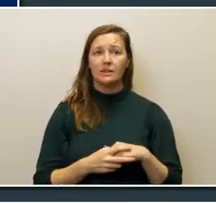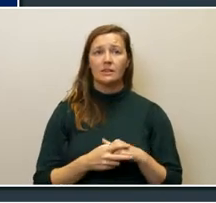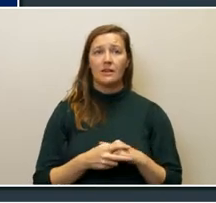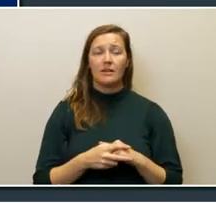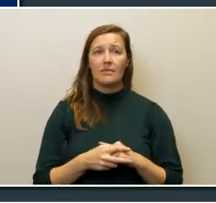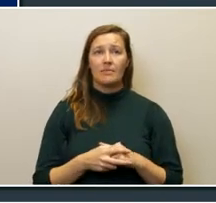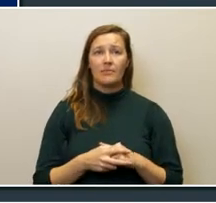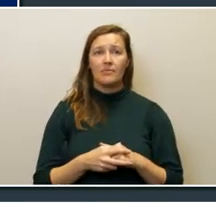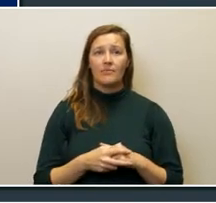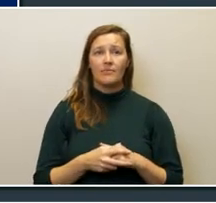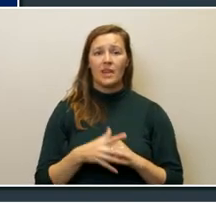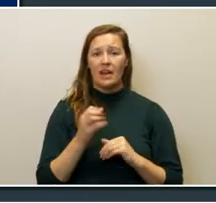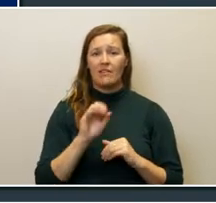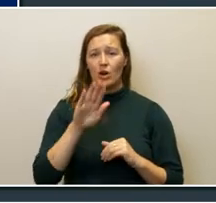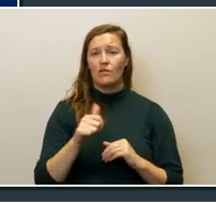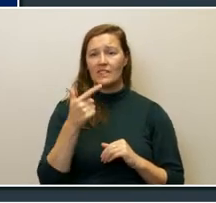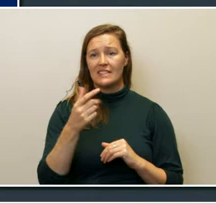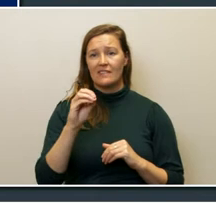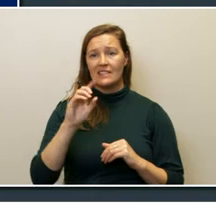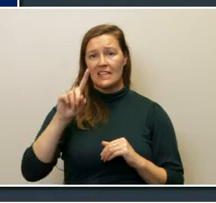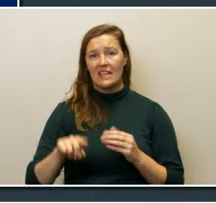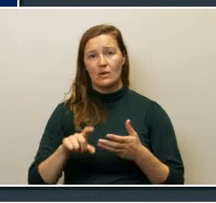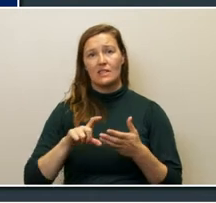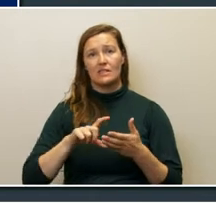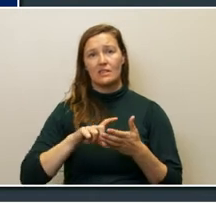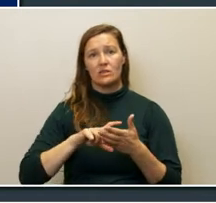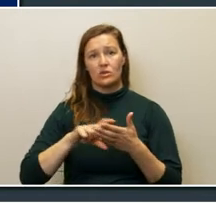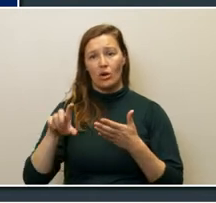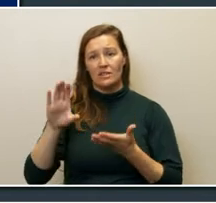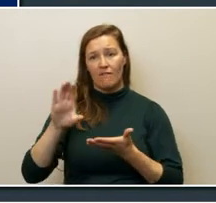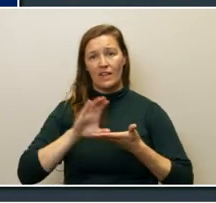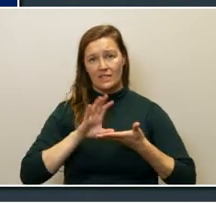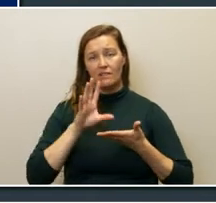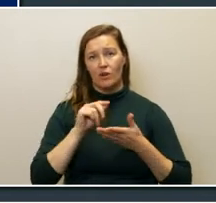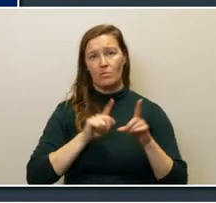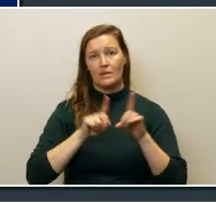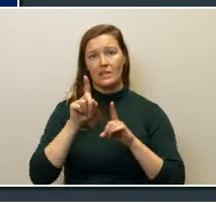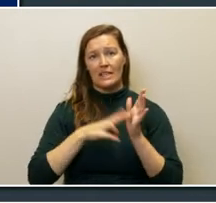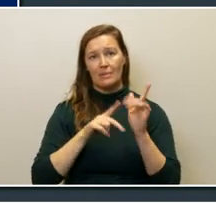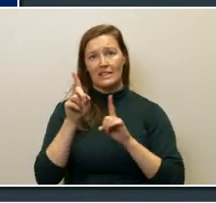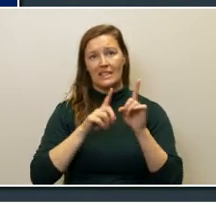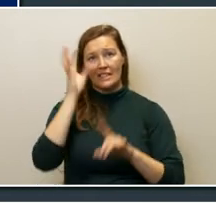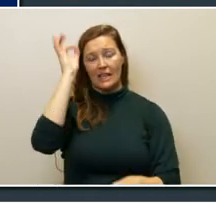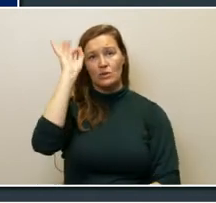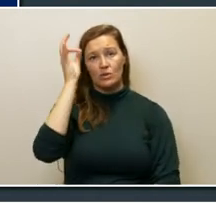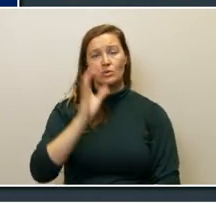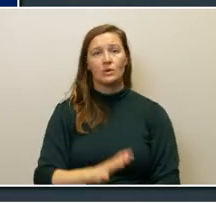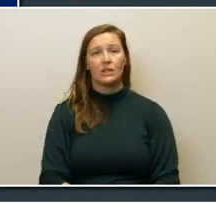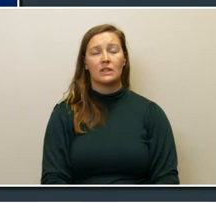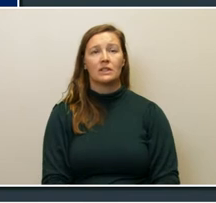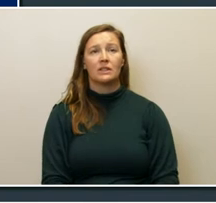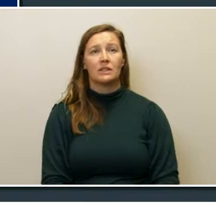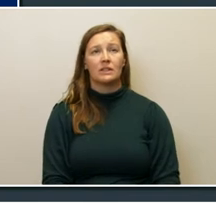I think we've had over 70,000 in funding from Napier City Council, and that